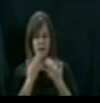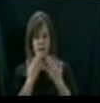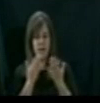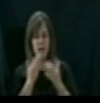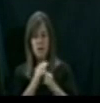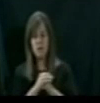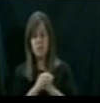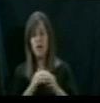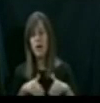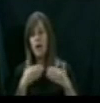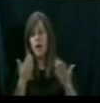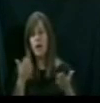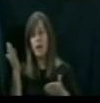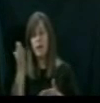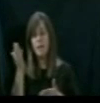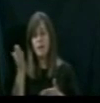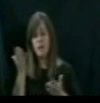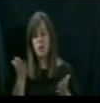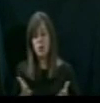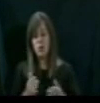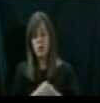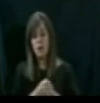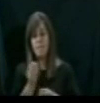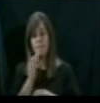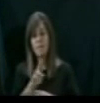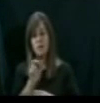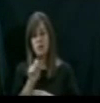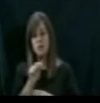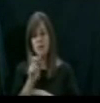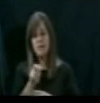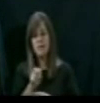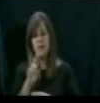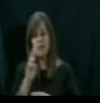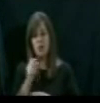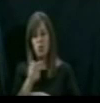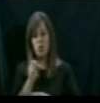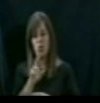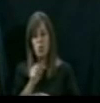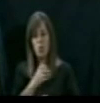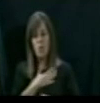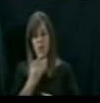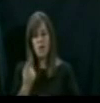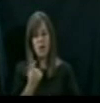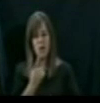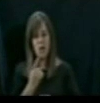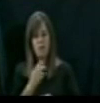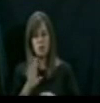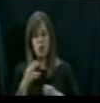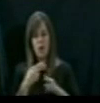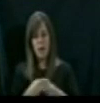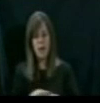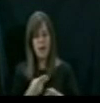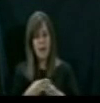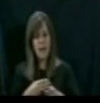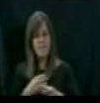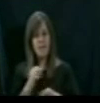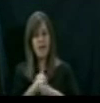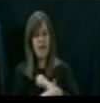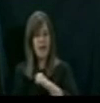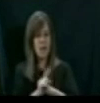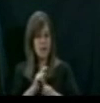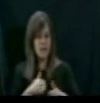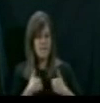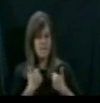Our next public speaker is Mr. Steve Rodgers. If you'll just come to the podium and state your name and county of residence.